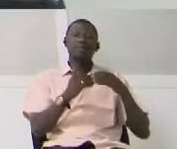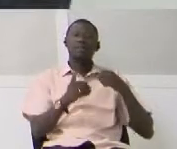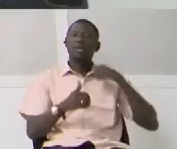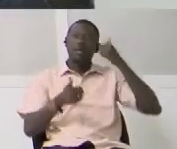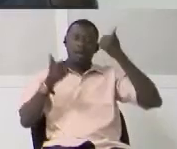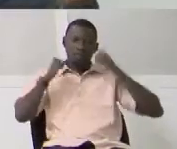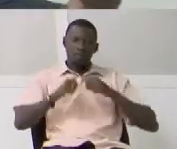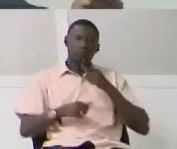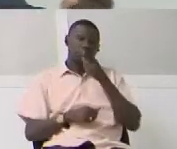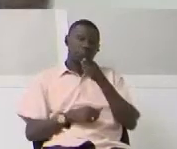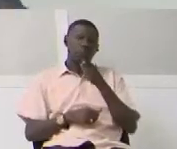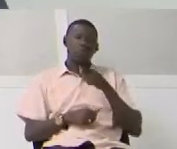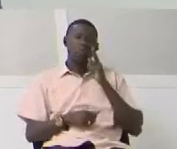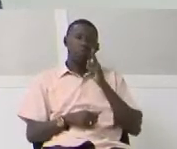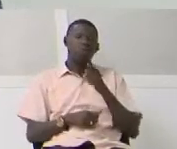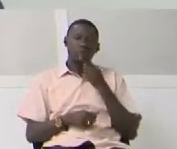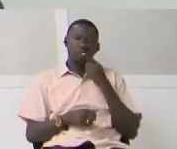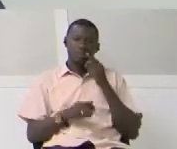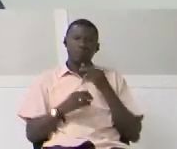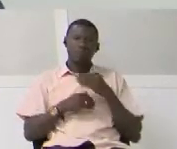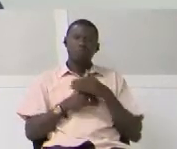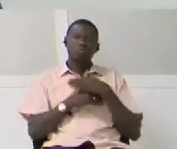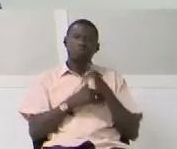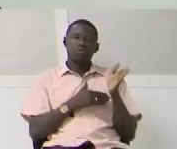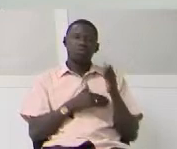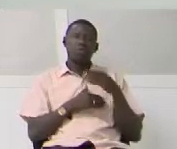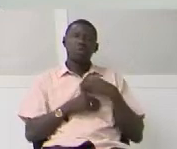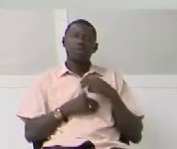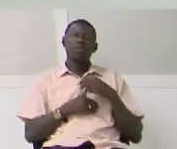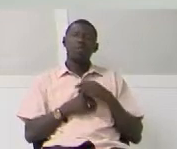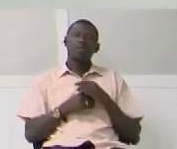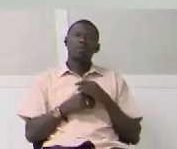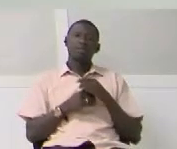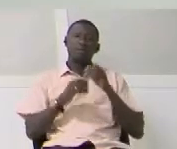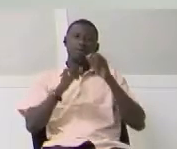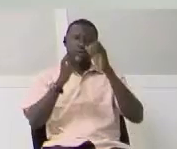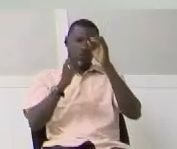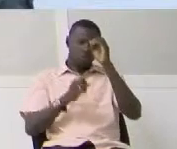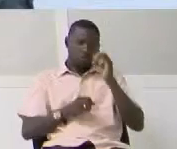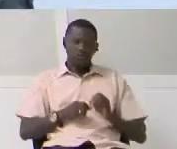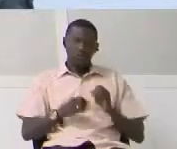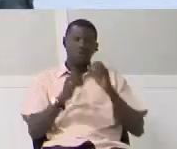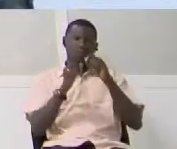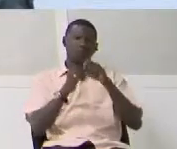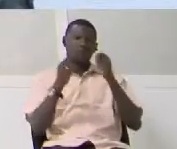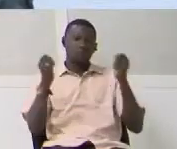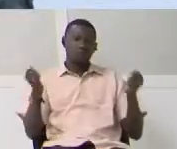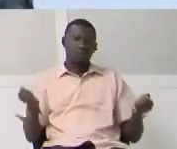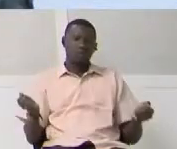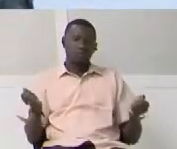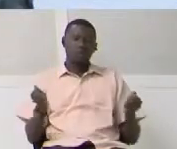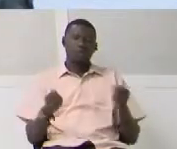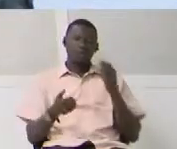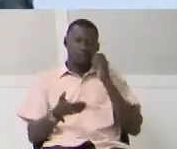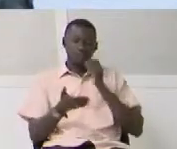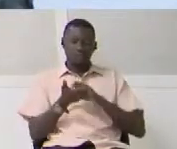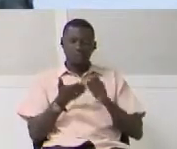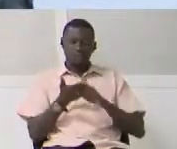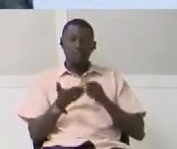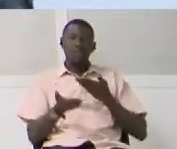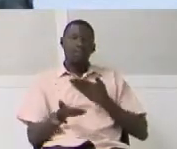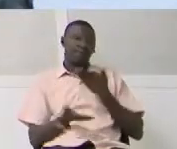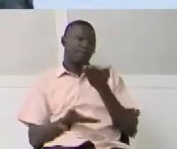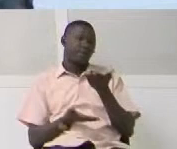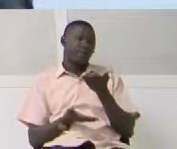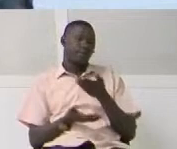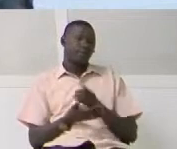but as disclosed by the Daily Observer. Li nga xam ne mooy xew-xew bi la daloon moom lañ